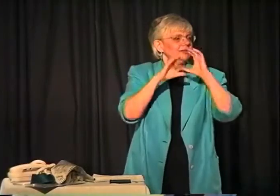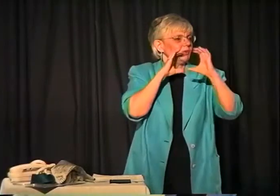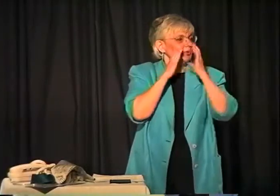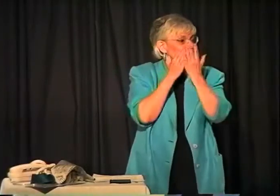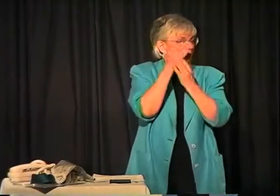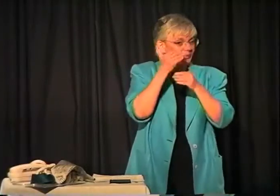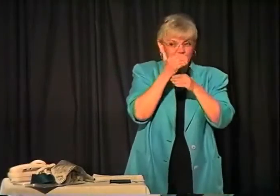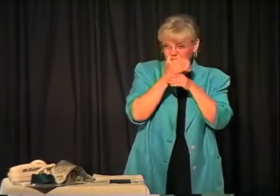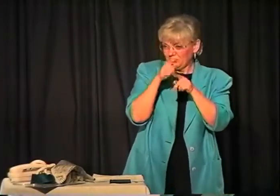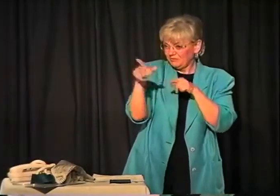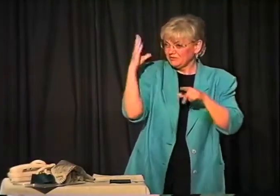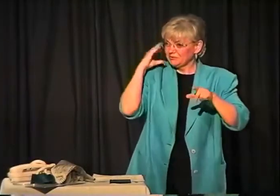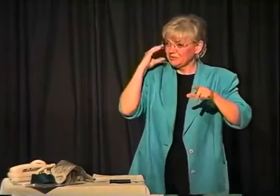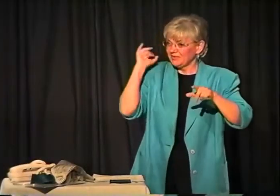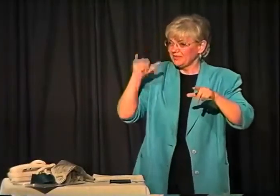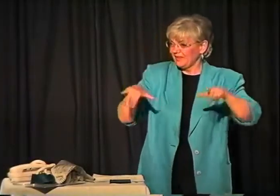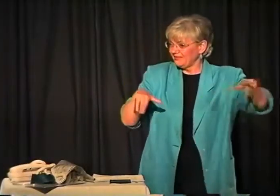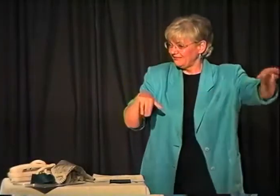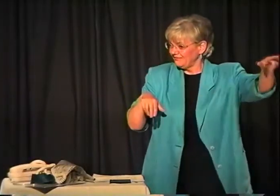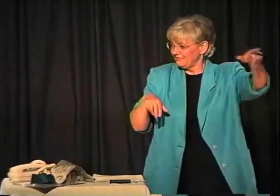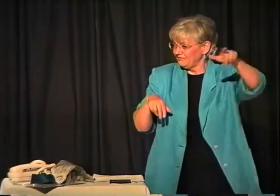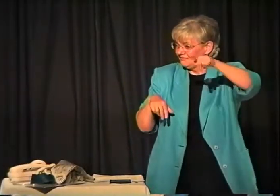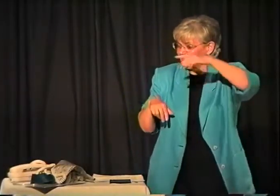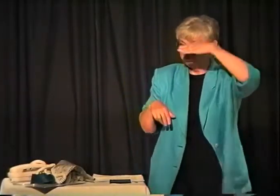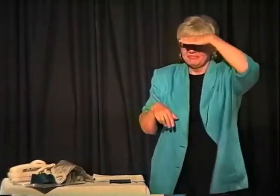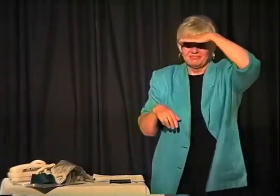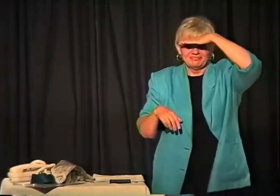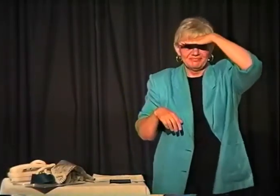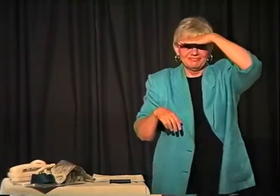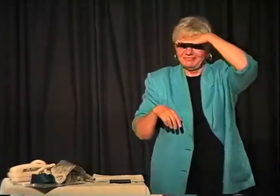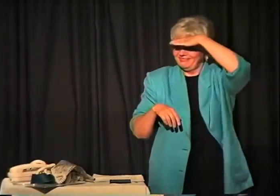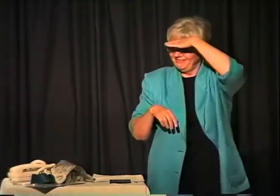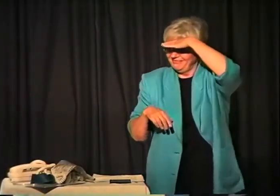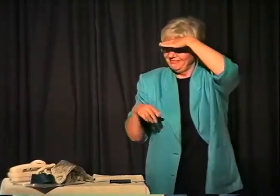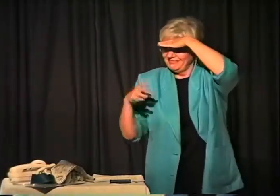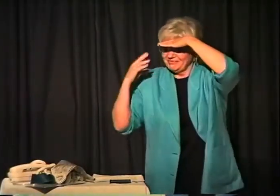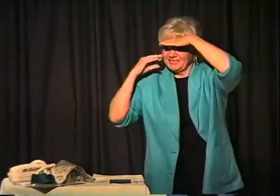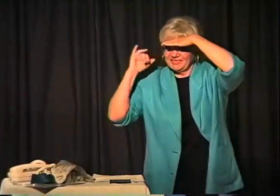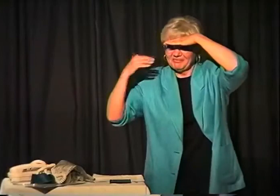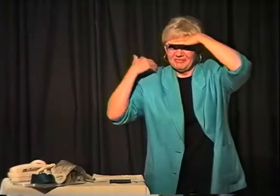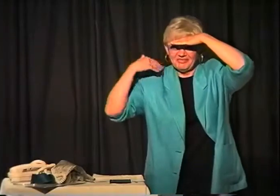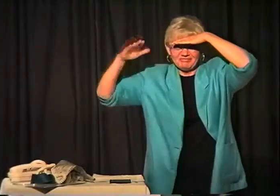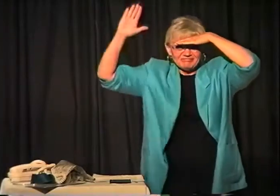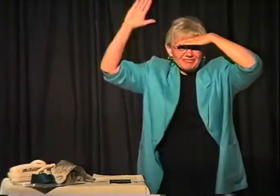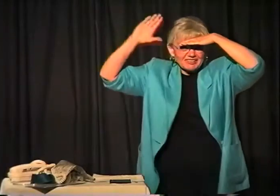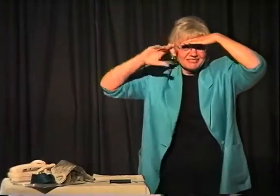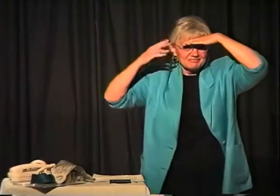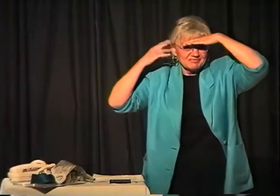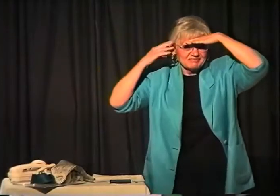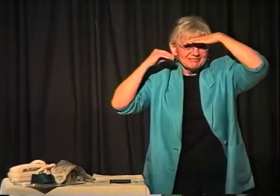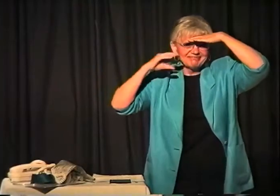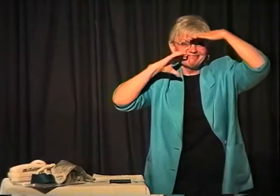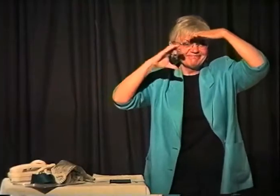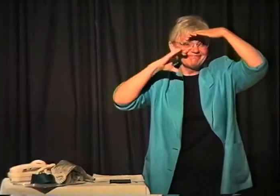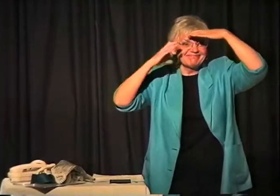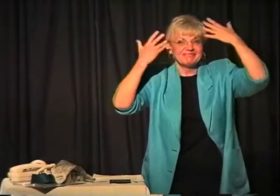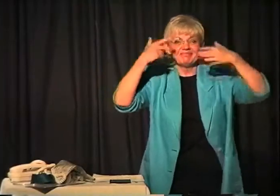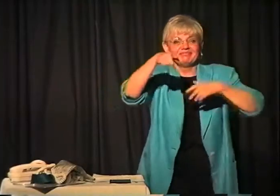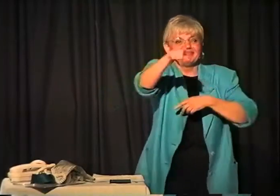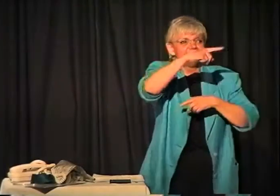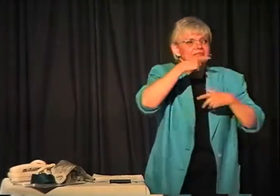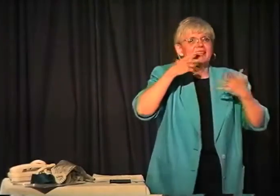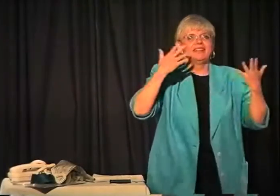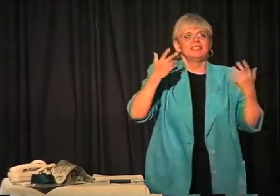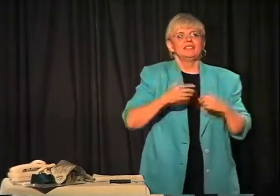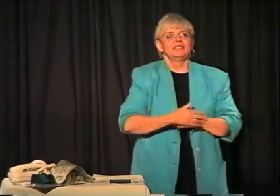at the train, when they can't communicate because one person is in the train or on the bus looking out through the window. I don't know if you've ever... Have you ever seen